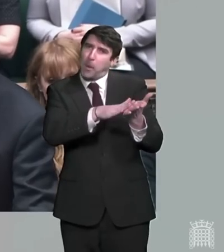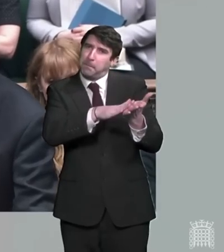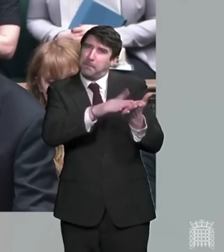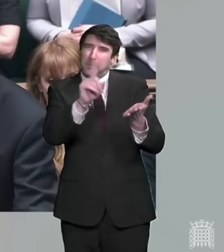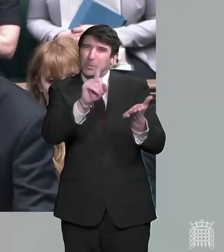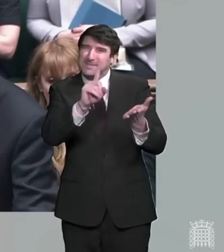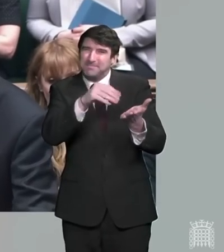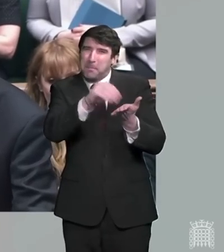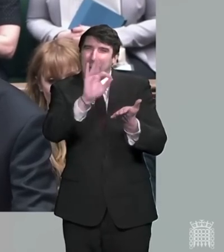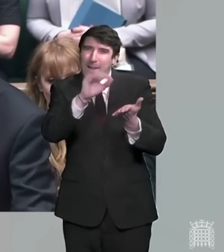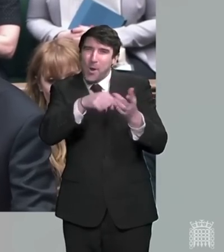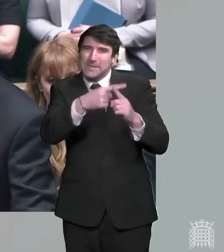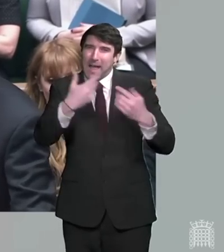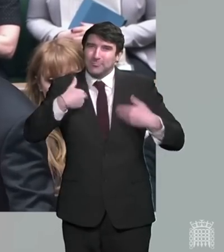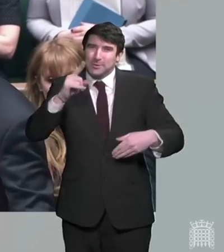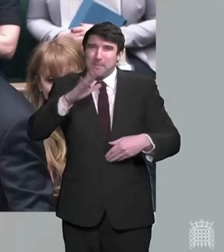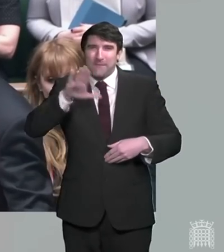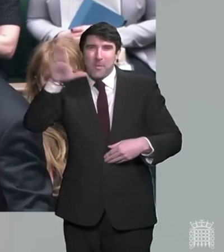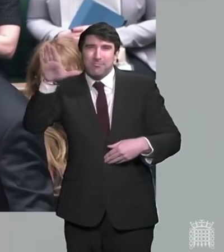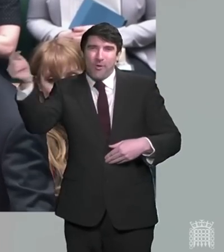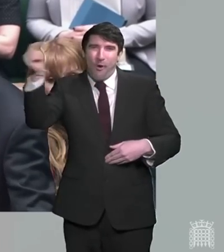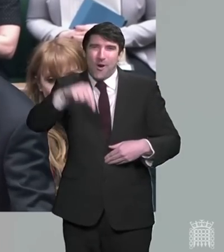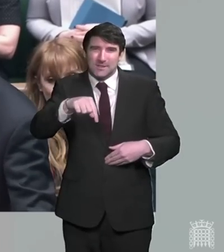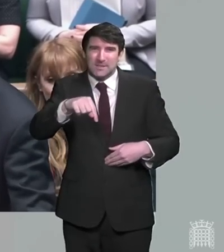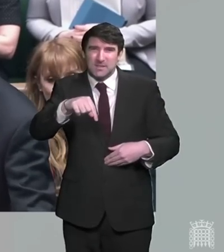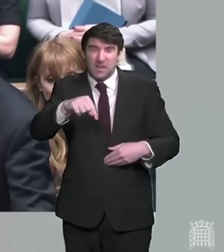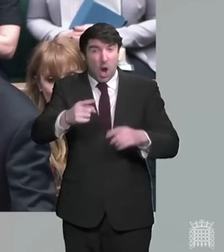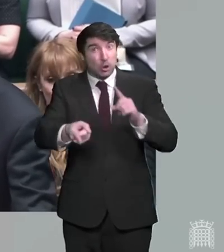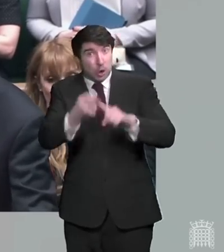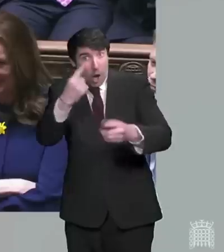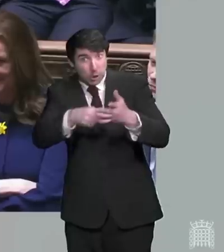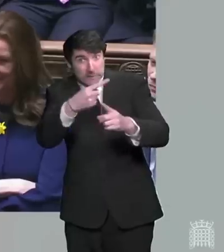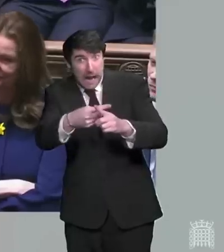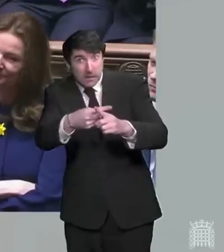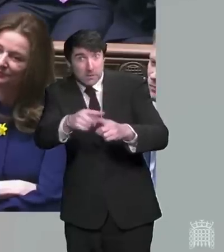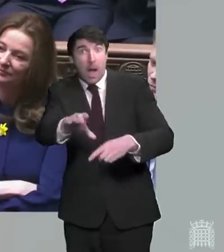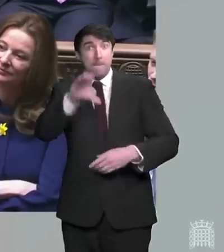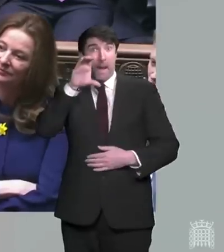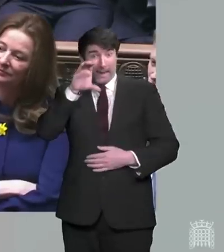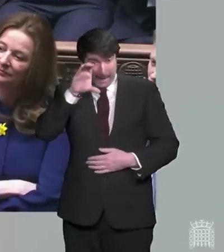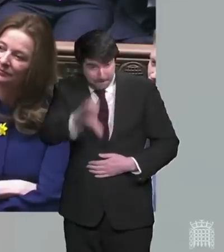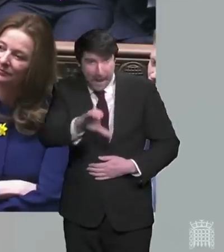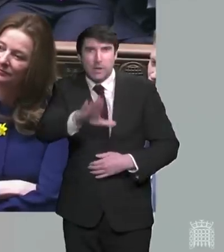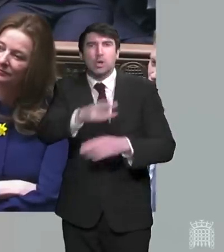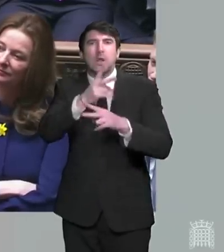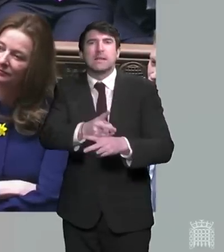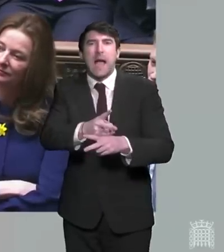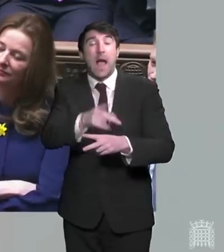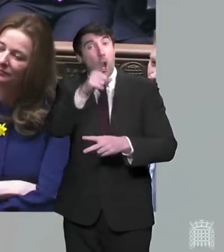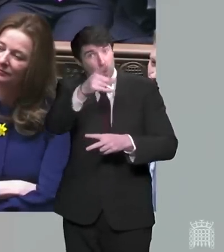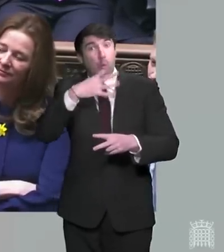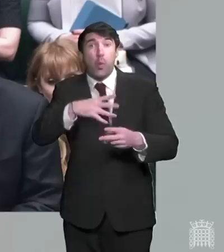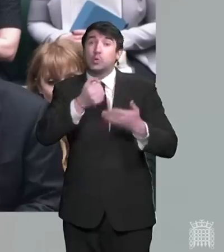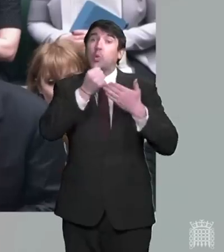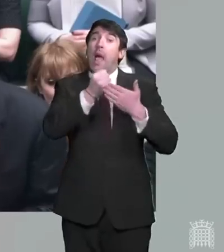pockets and get parents back to work. Seems a pretty simple choice to me. So what's he going to choose? Wealthy tax